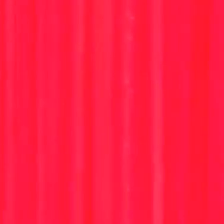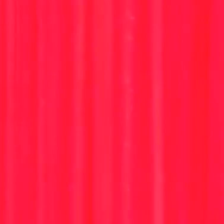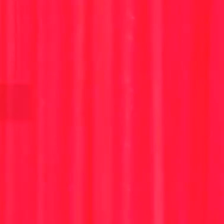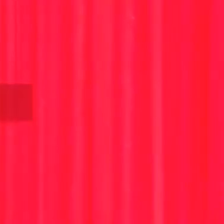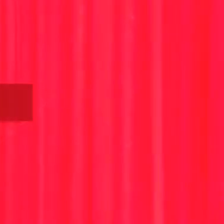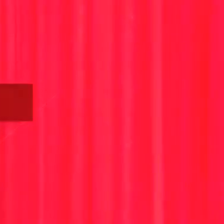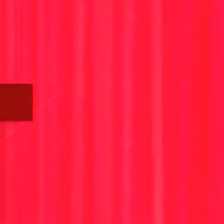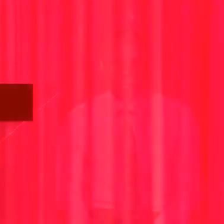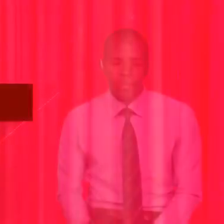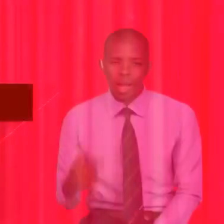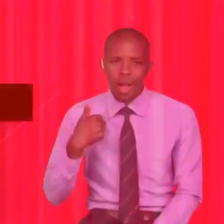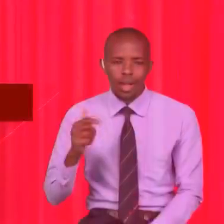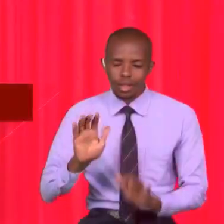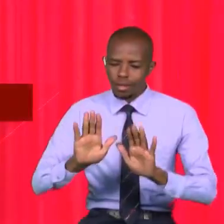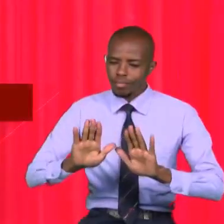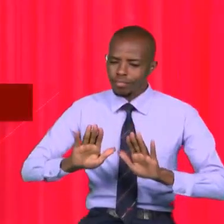Let us leave